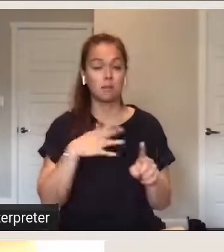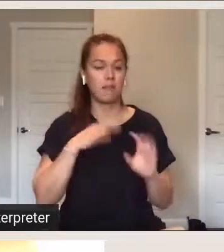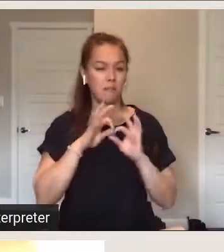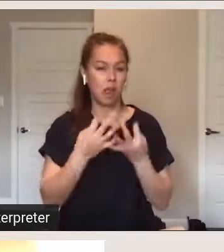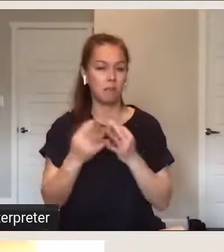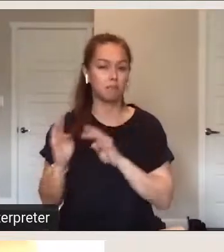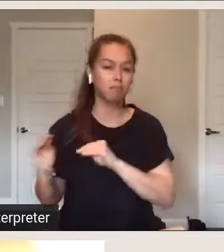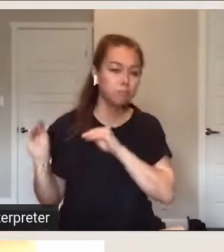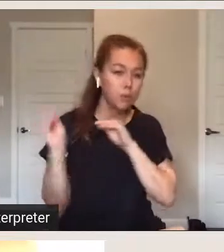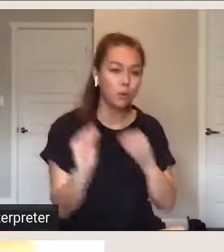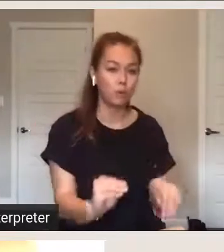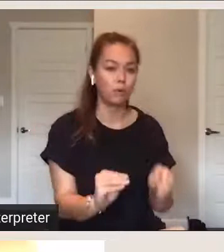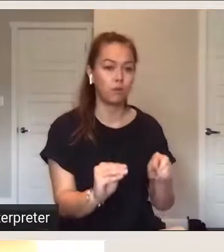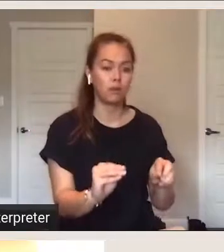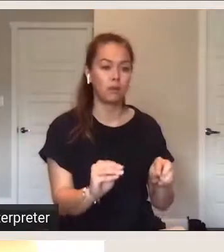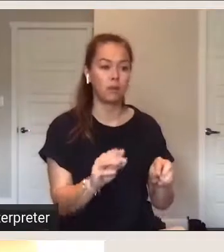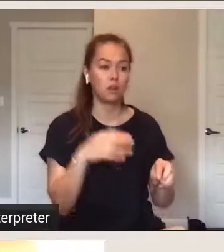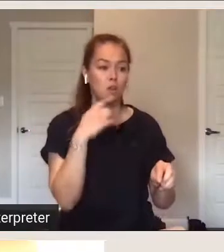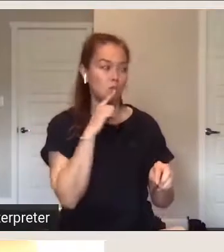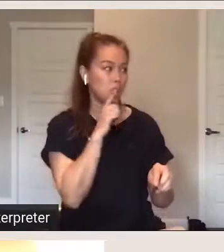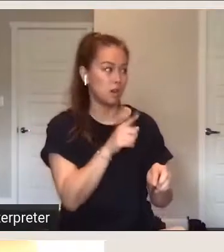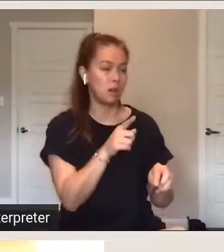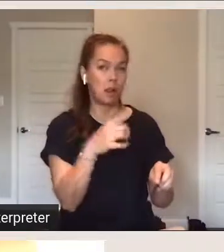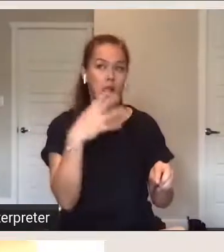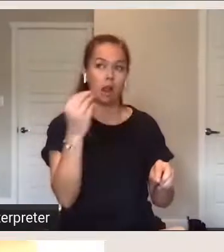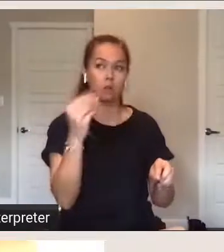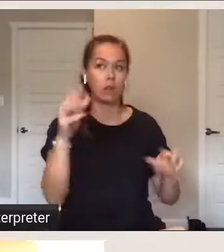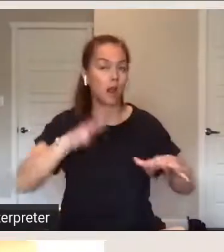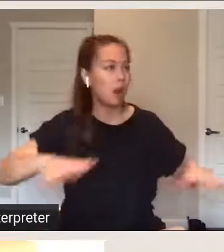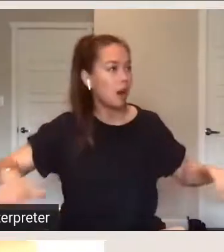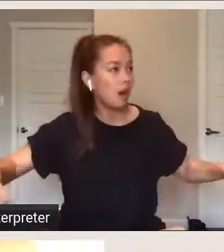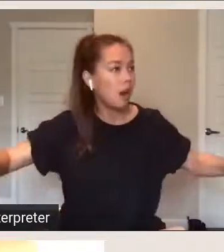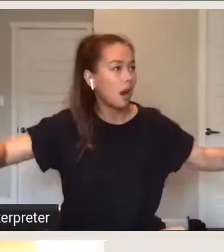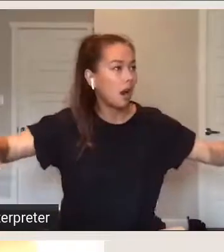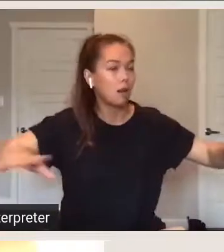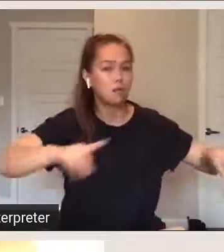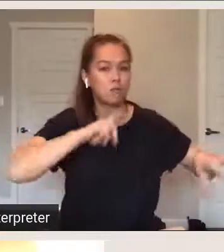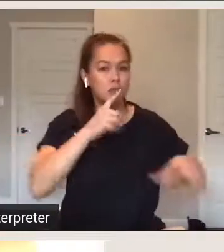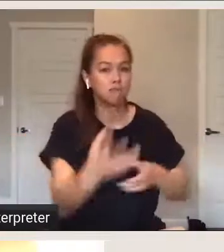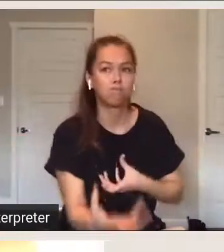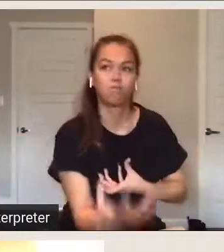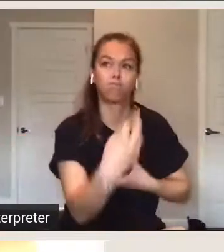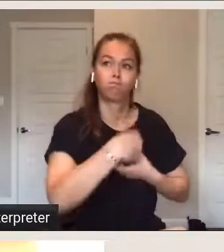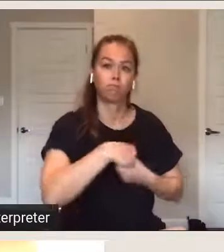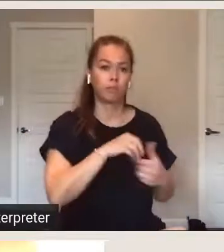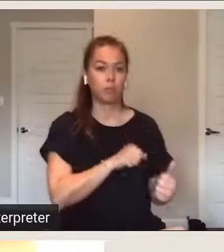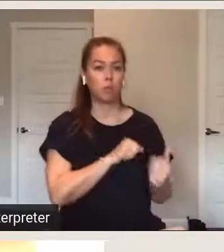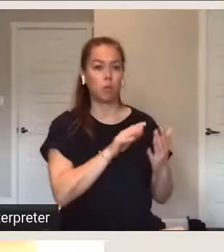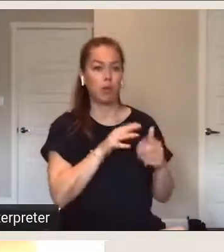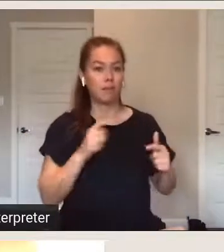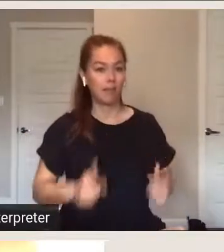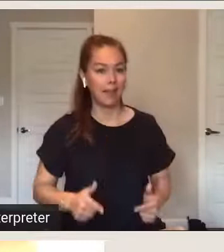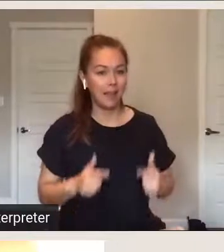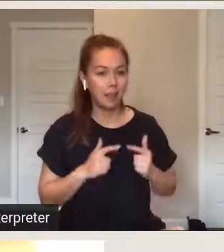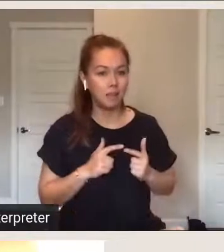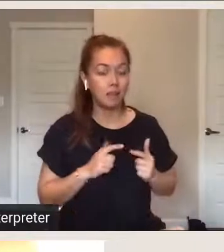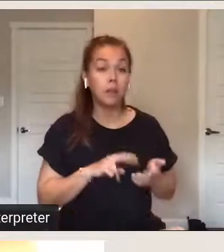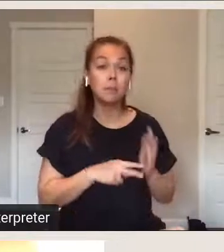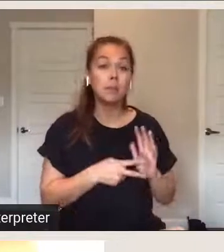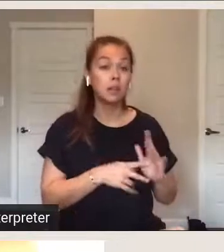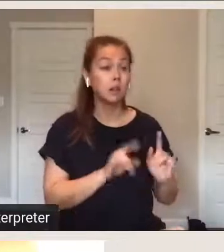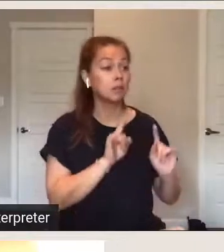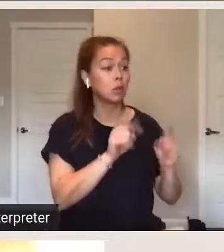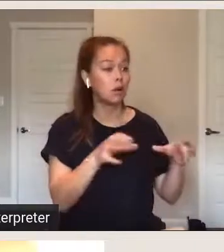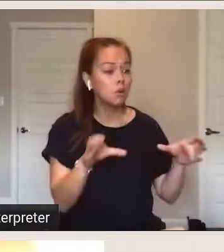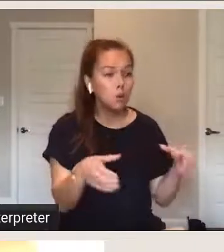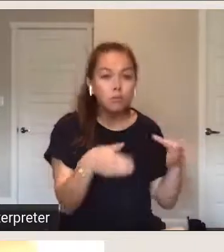dominant part of your life there, and doing things like going camping, especially in groups, was very common. But